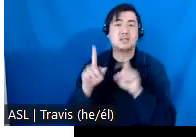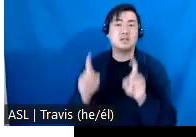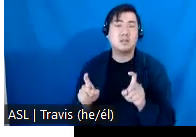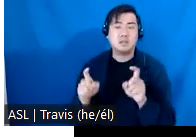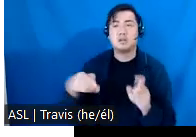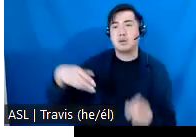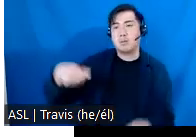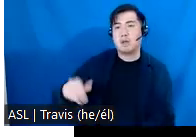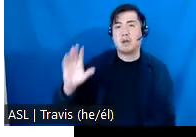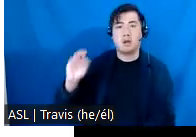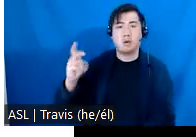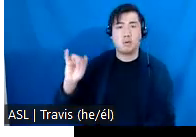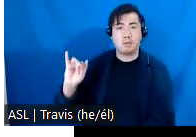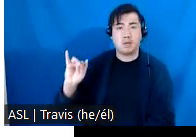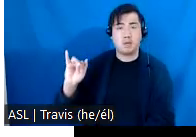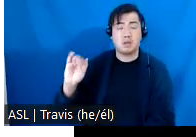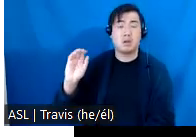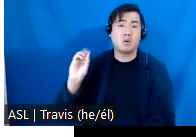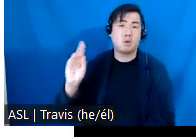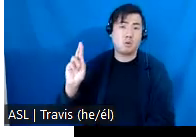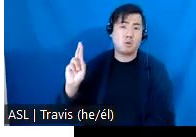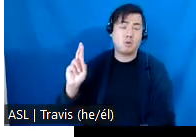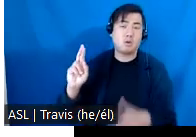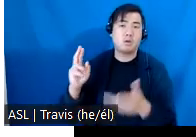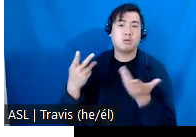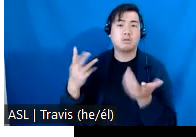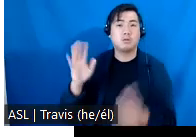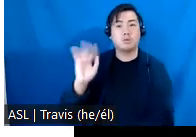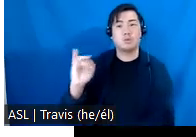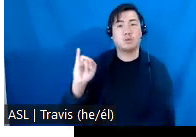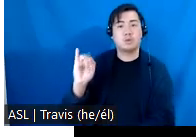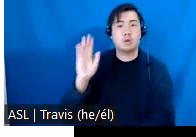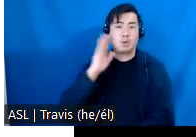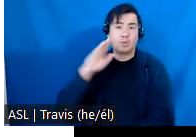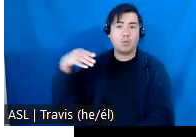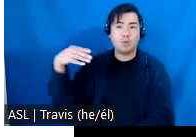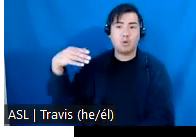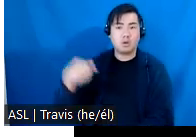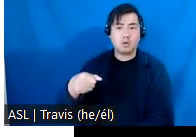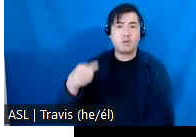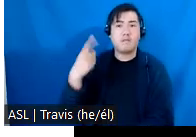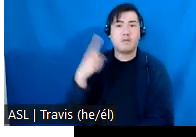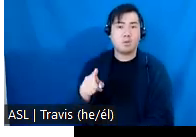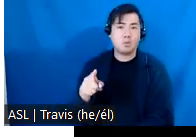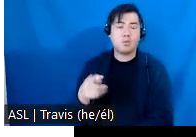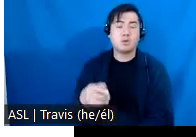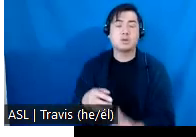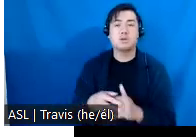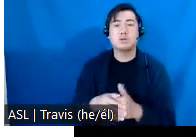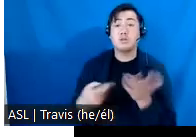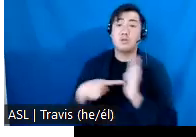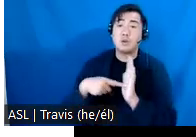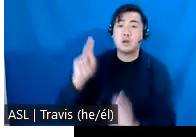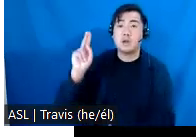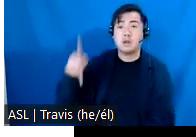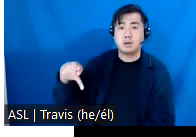rate, or a lot of your insurance is actually going to just take care of that testing for you. Kaiser Permanente will